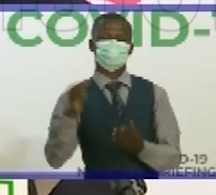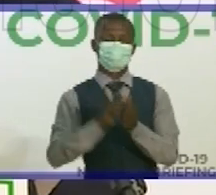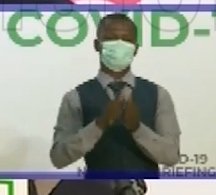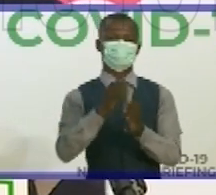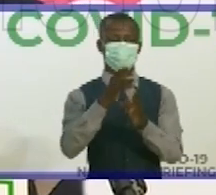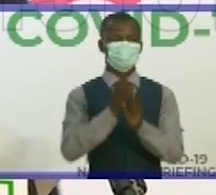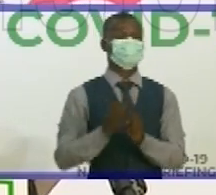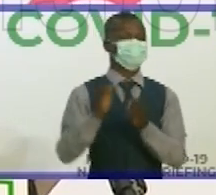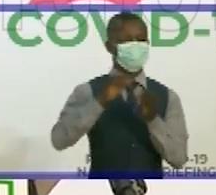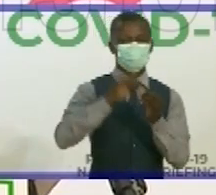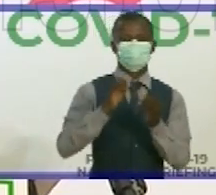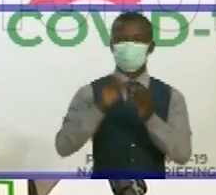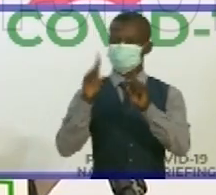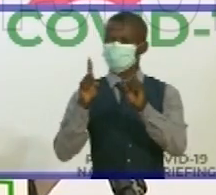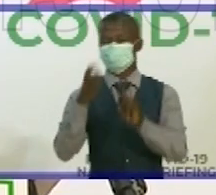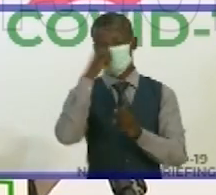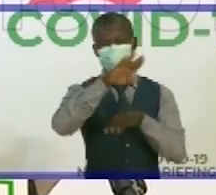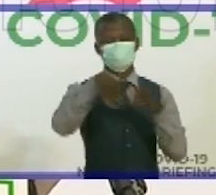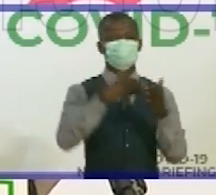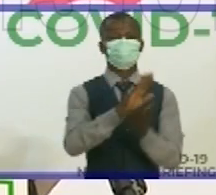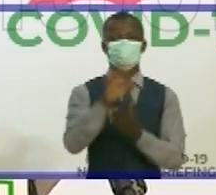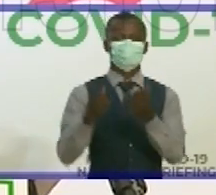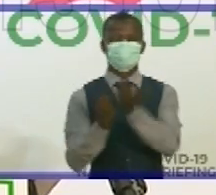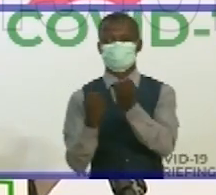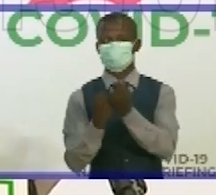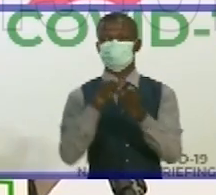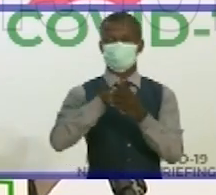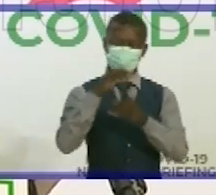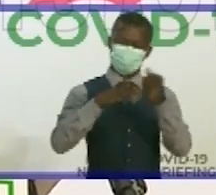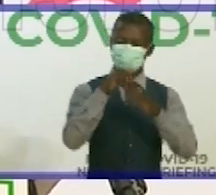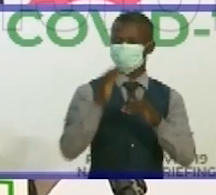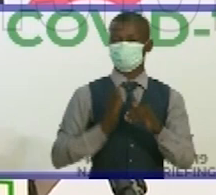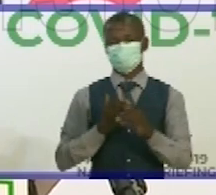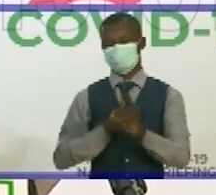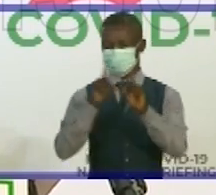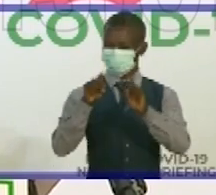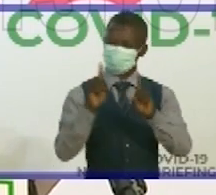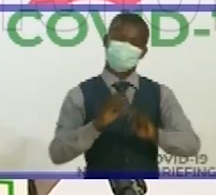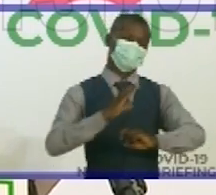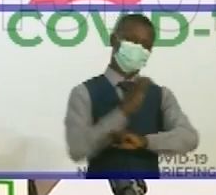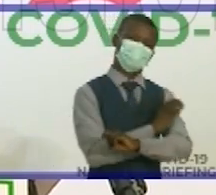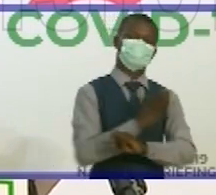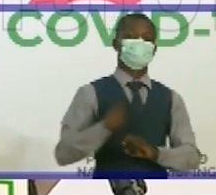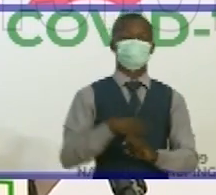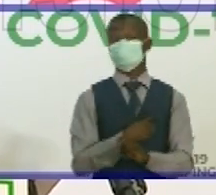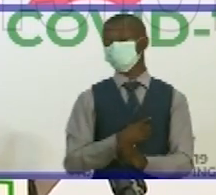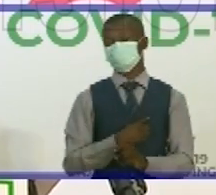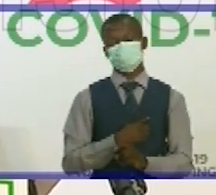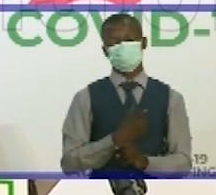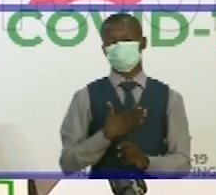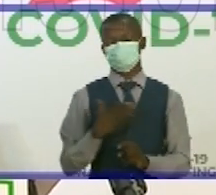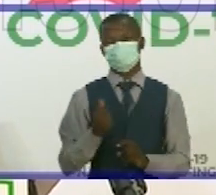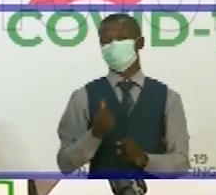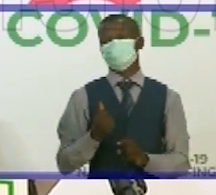reagents very recently, for all their support in building our testing architecture. We're very committed to taking this